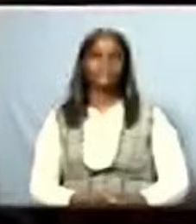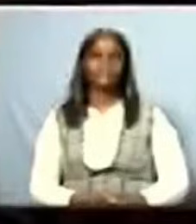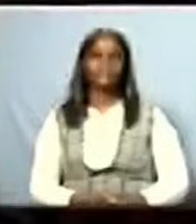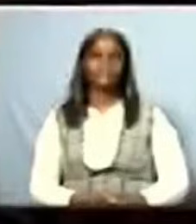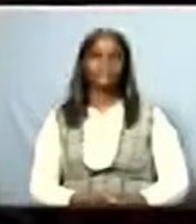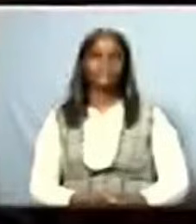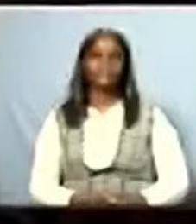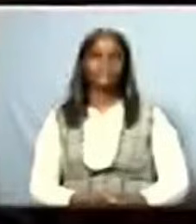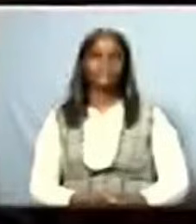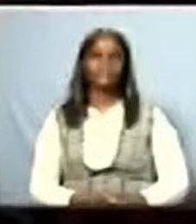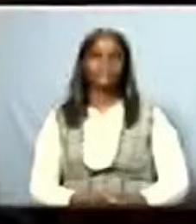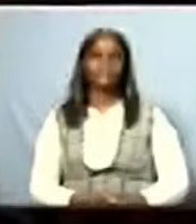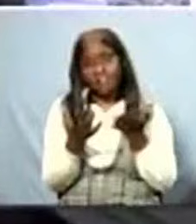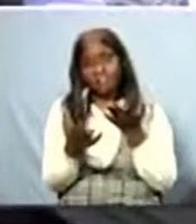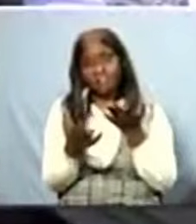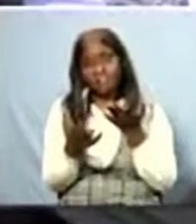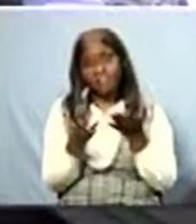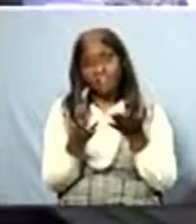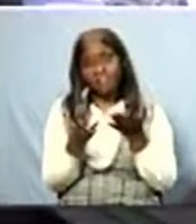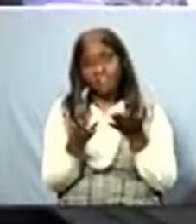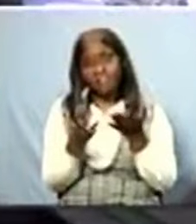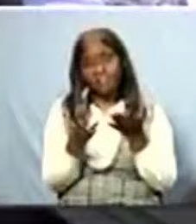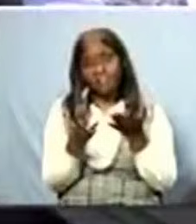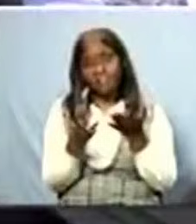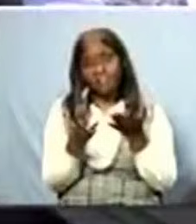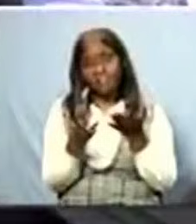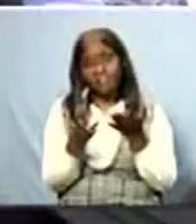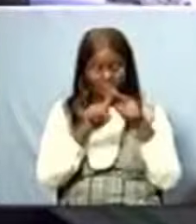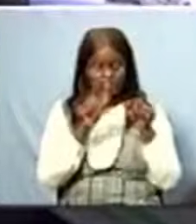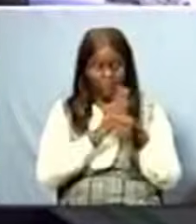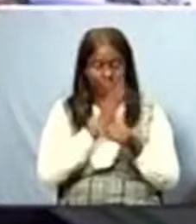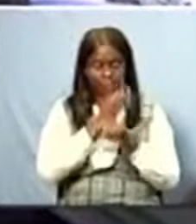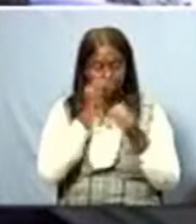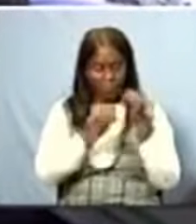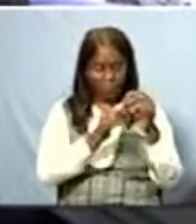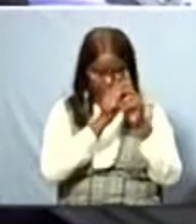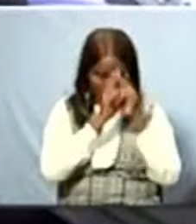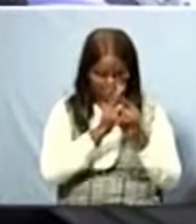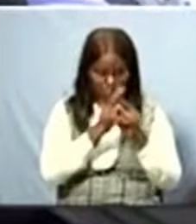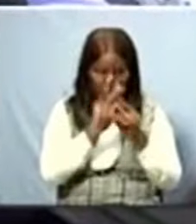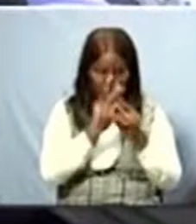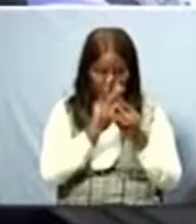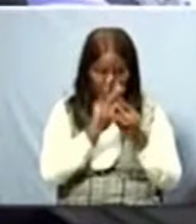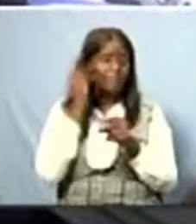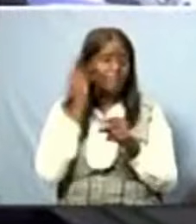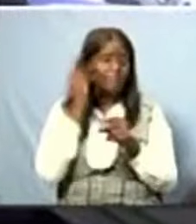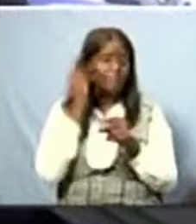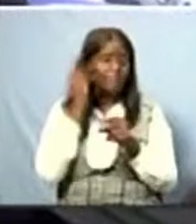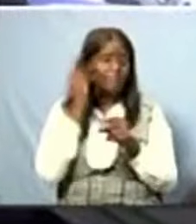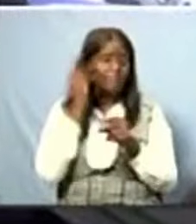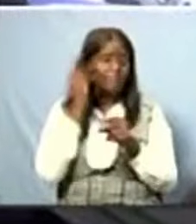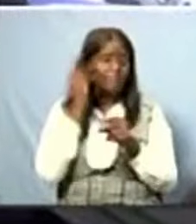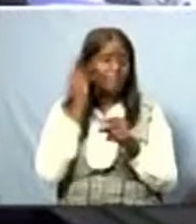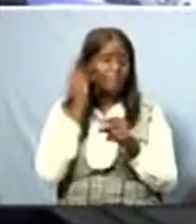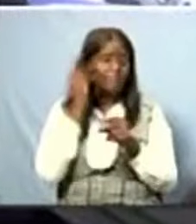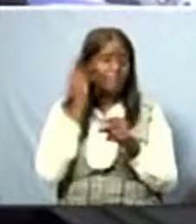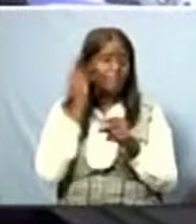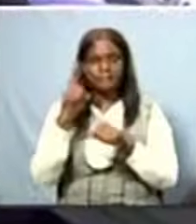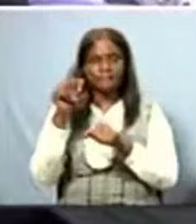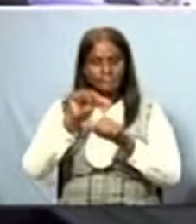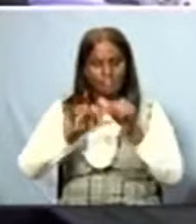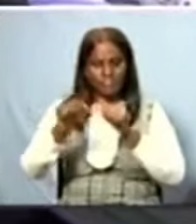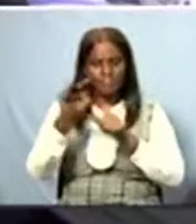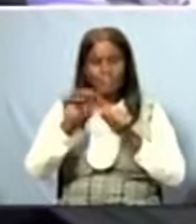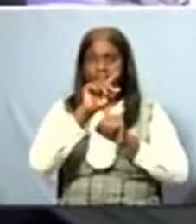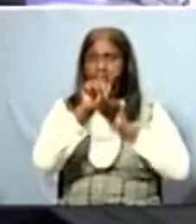Okay, perhaps the witness may attend to those. The Honorable Kambit, Honorable Daka will come to the second round of